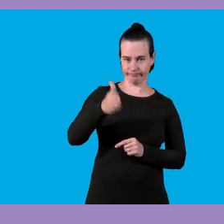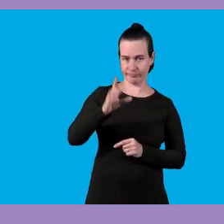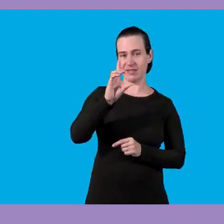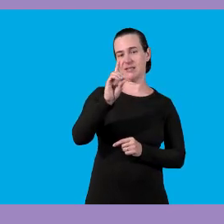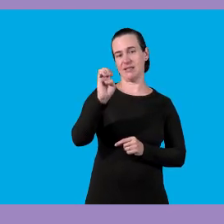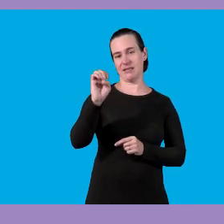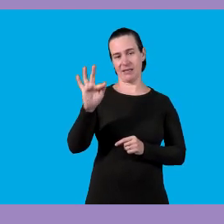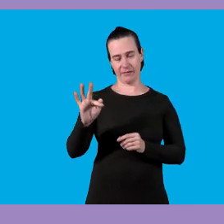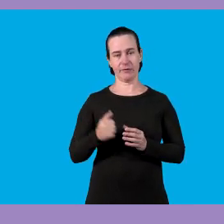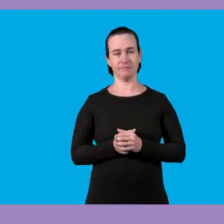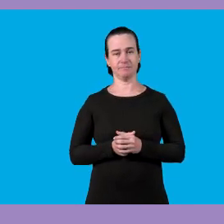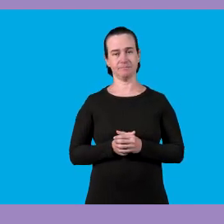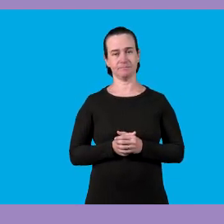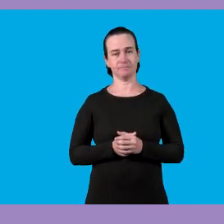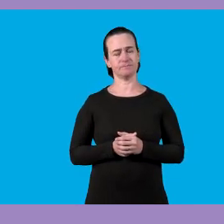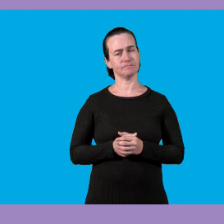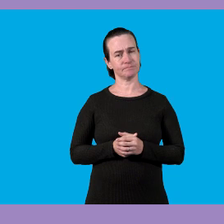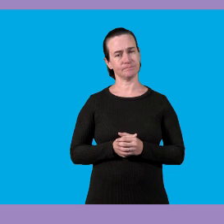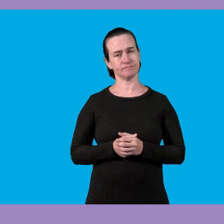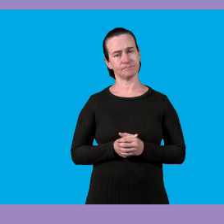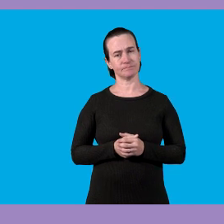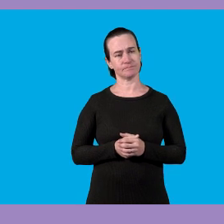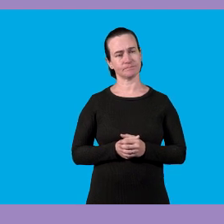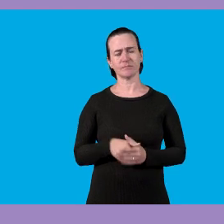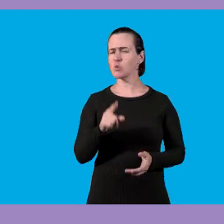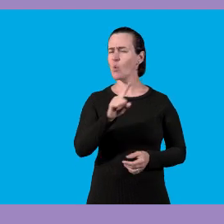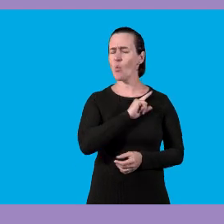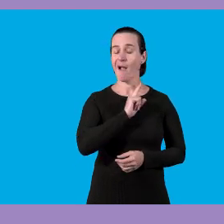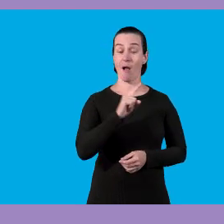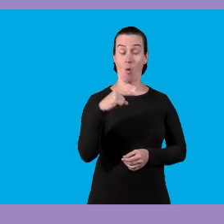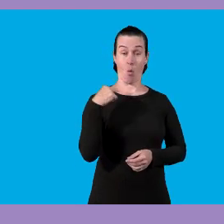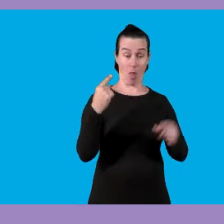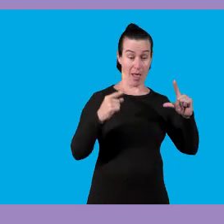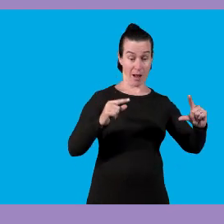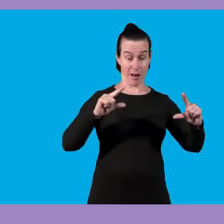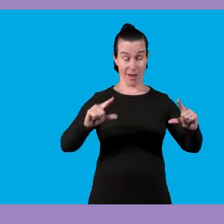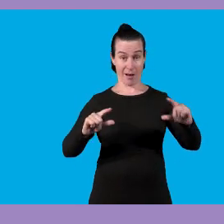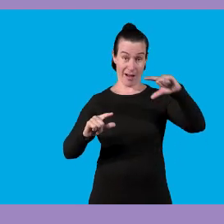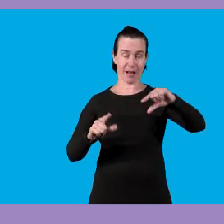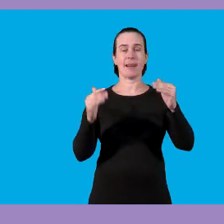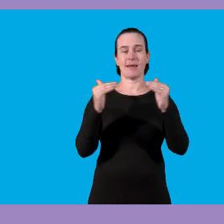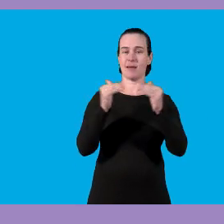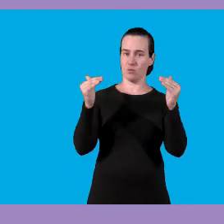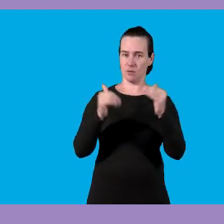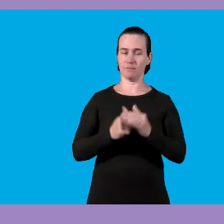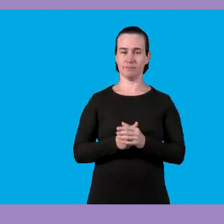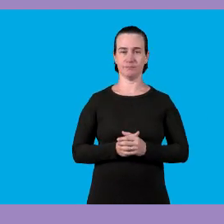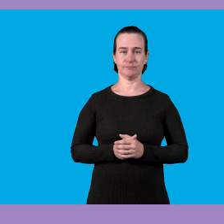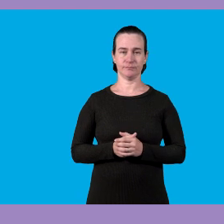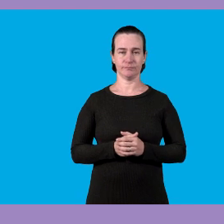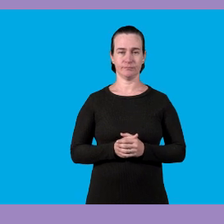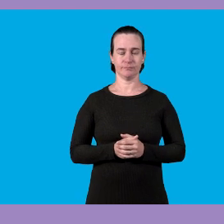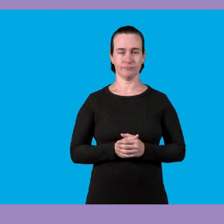triangle DEF. And what would be our reason? Would say all angles are equal.